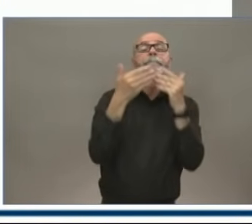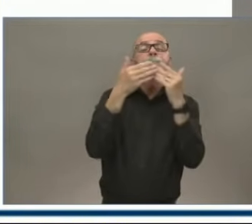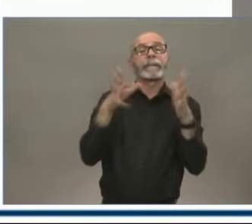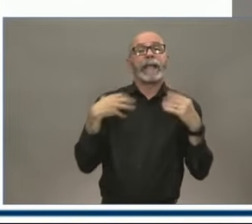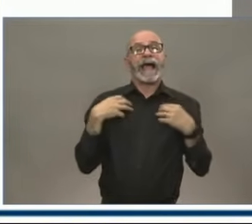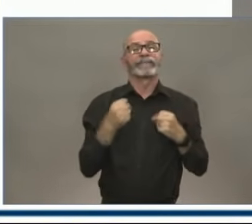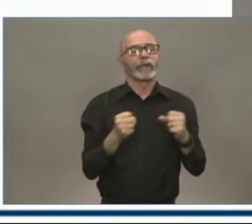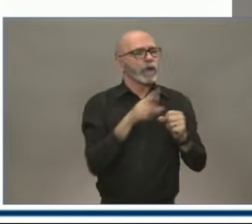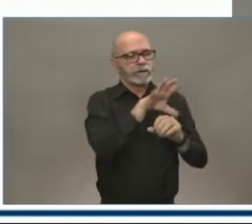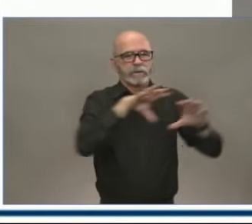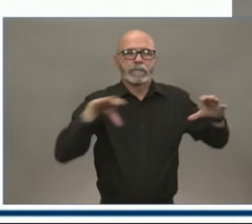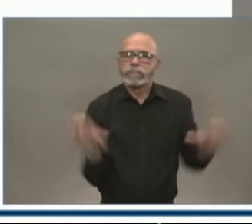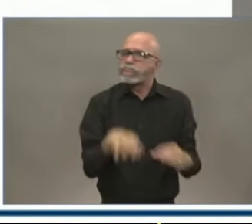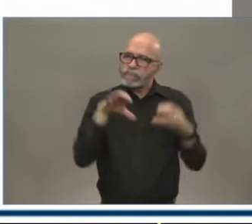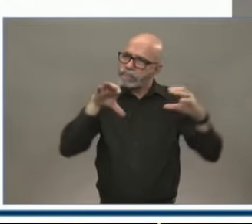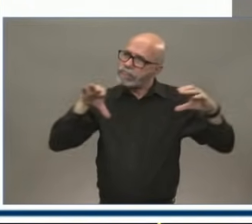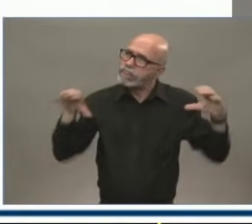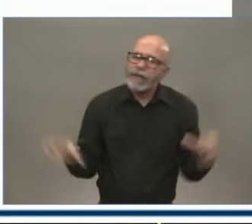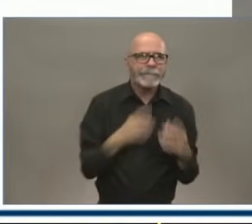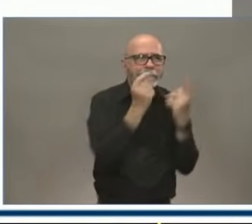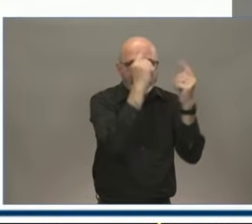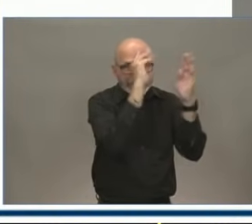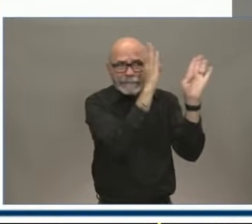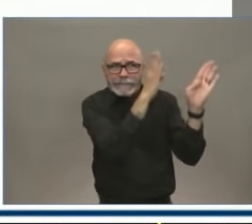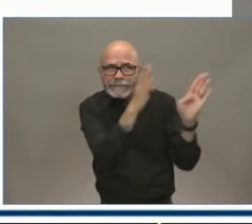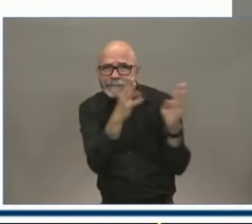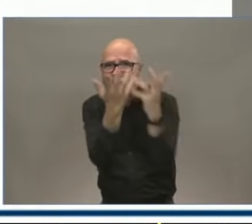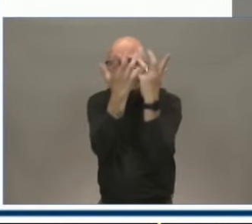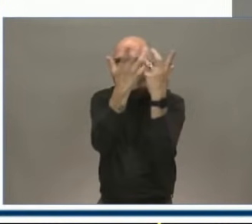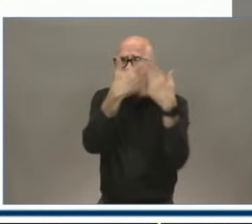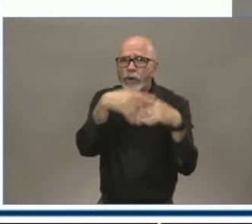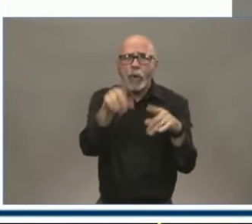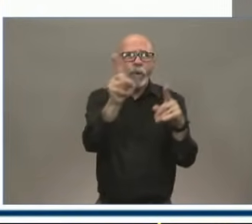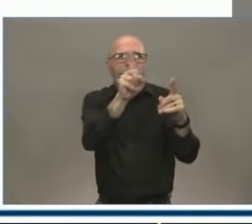on this. I was talking to them earlier today.